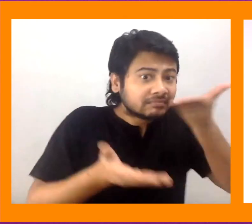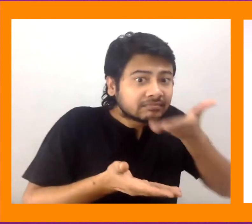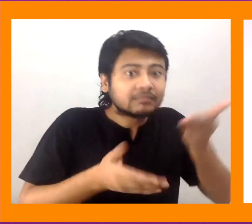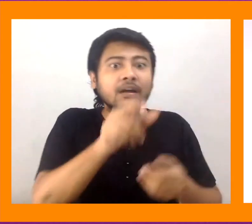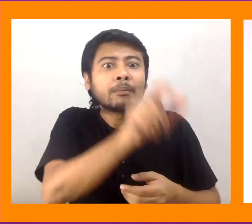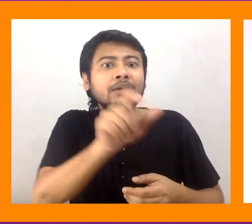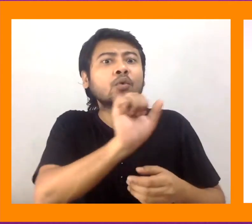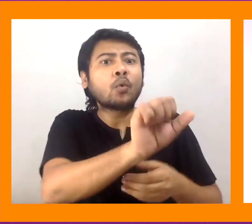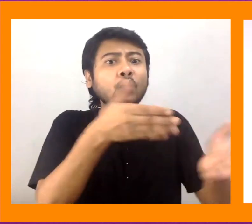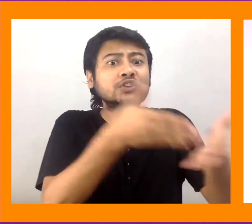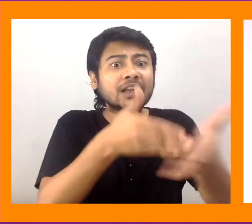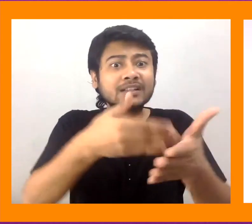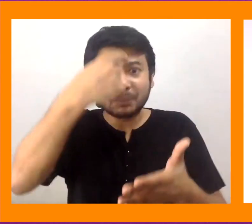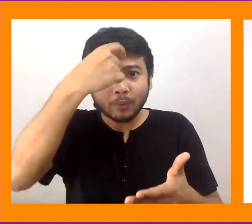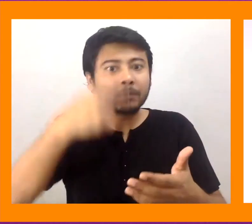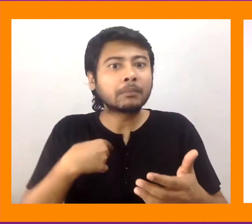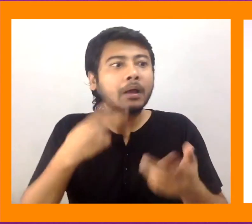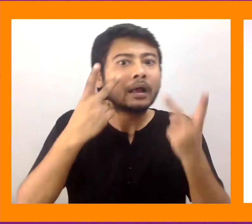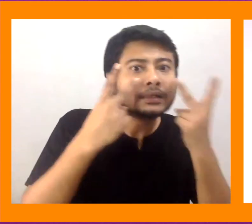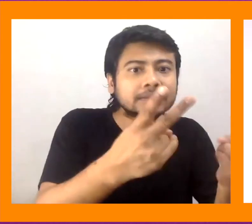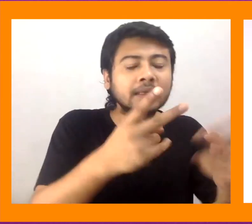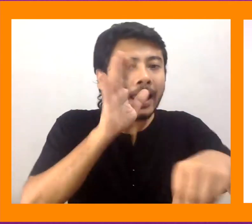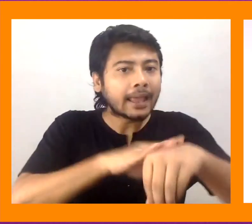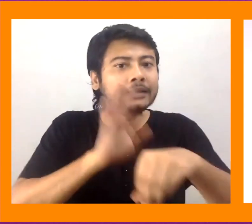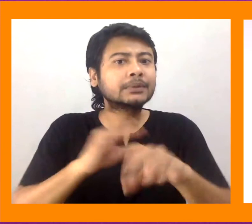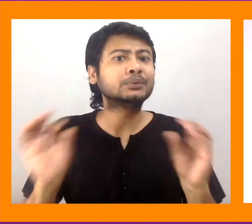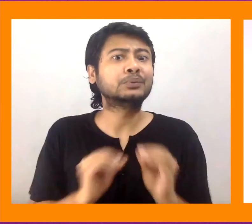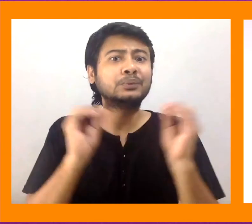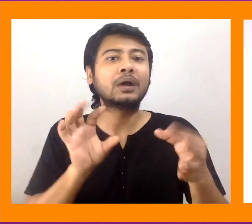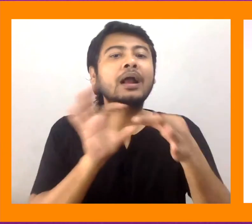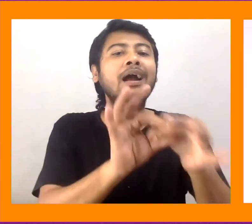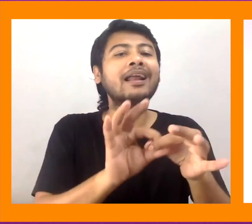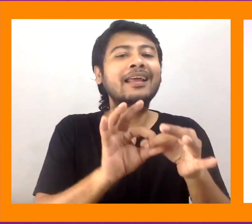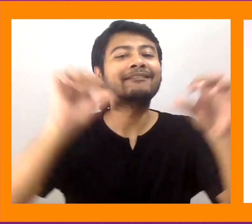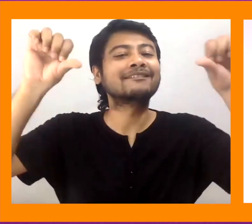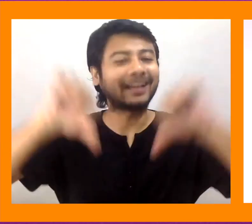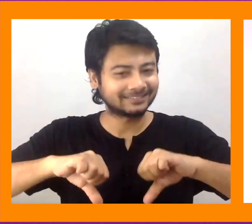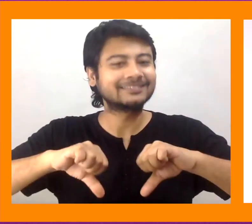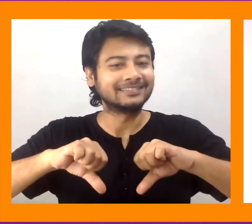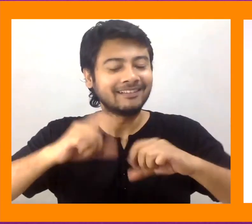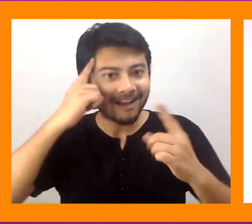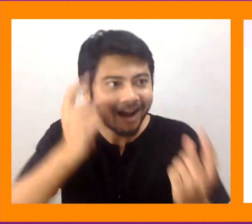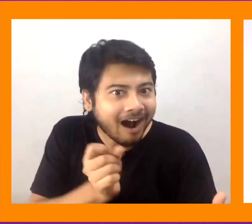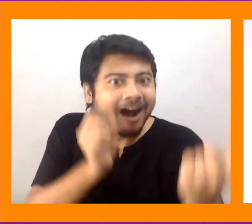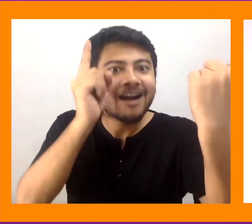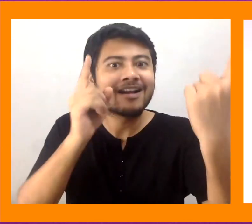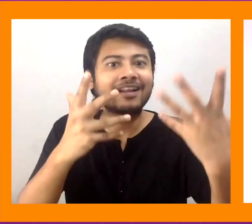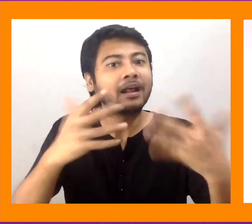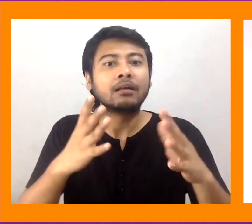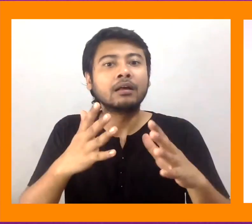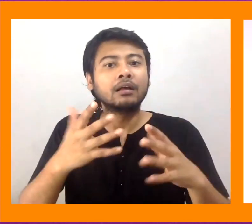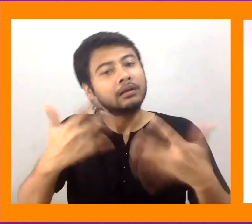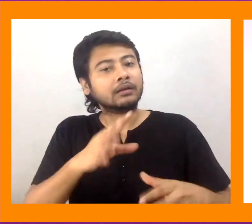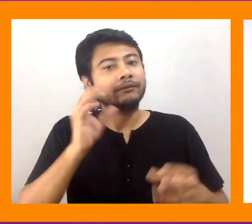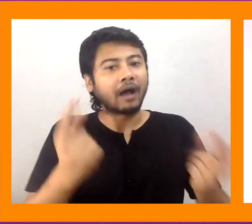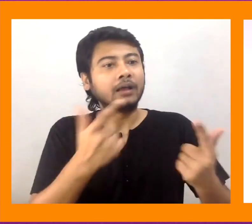we are talking about others' problems. But we most often fail to connect, to understand before